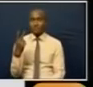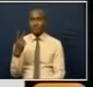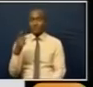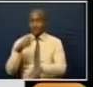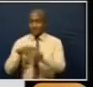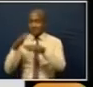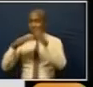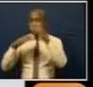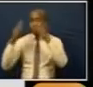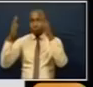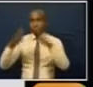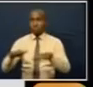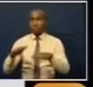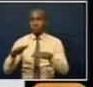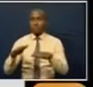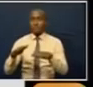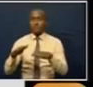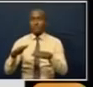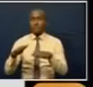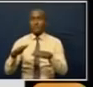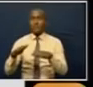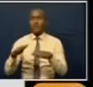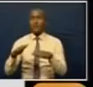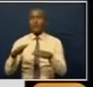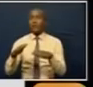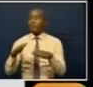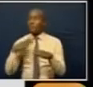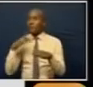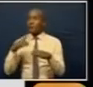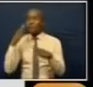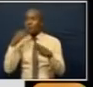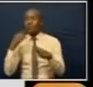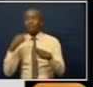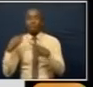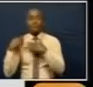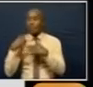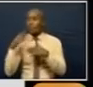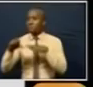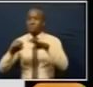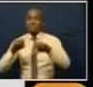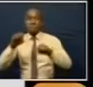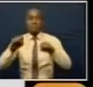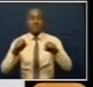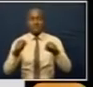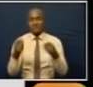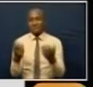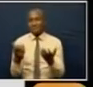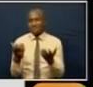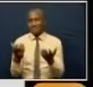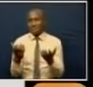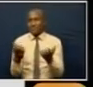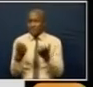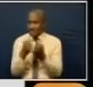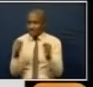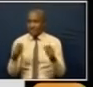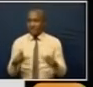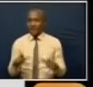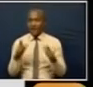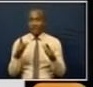they spent was deciding who's in charge of the operation, you know, instead of saving lives. And they do a lot, but we need a